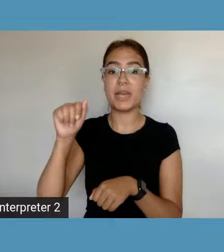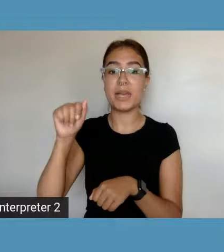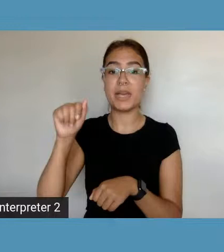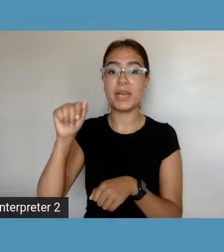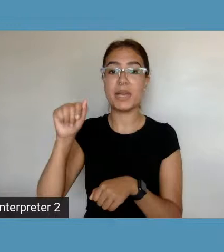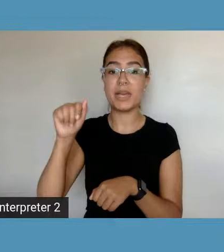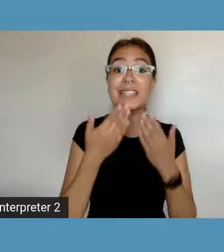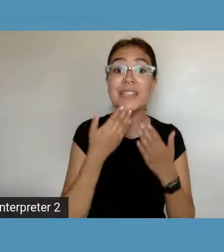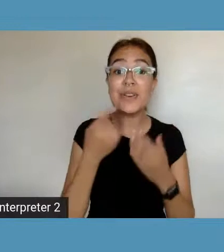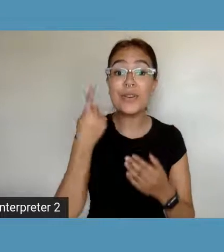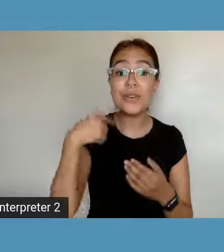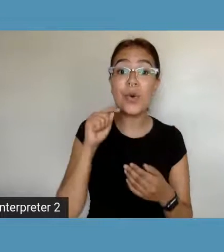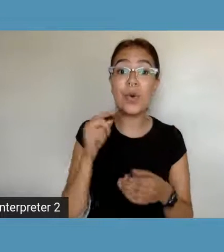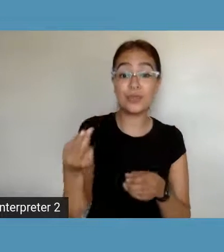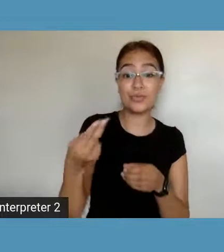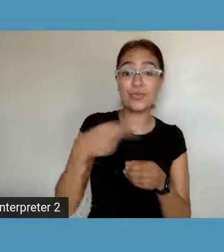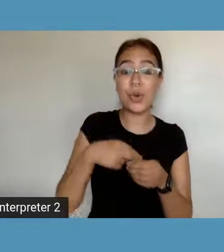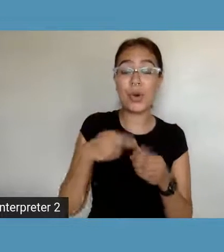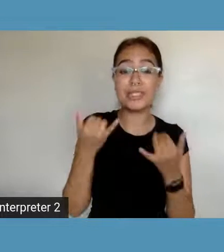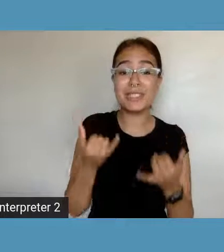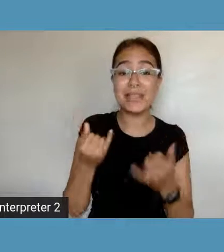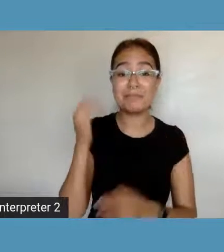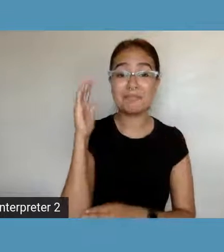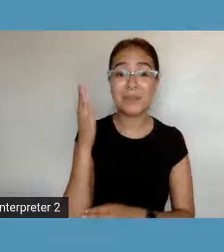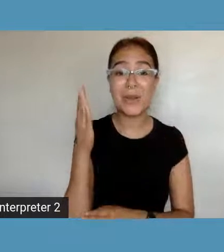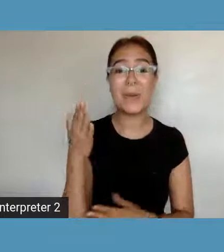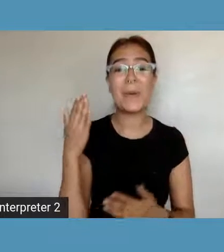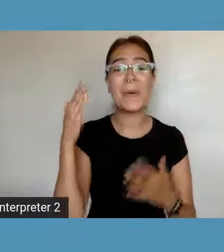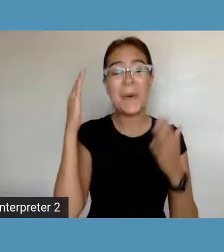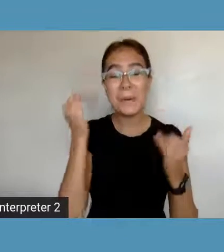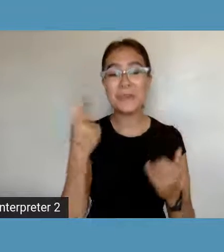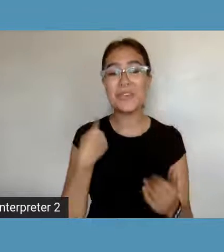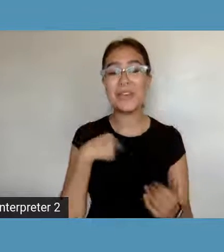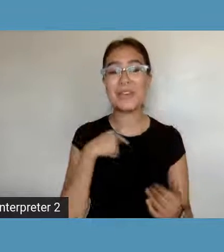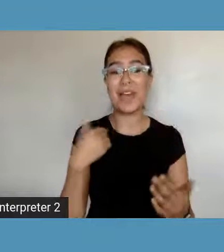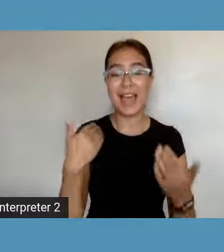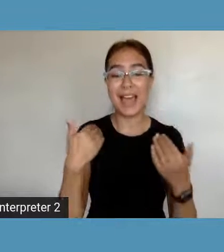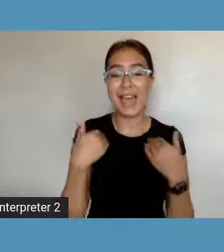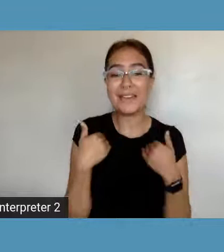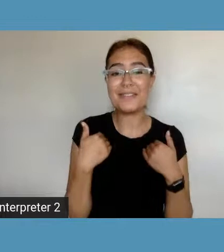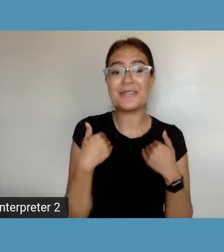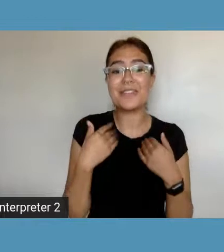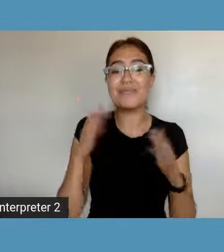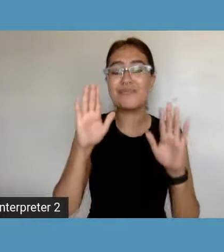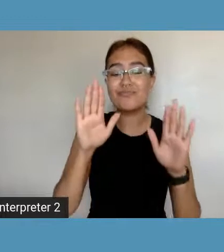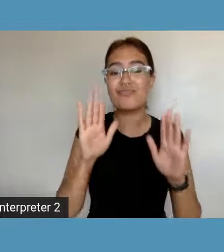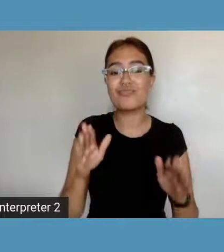we hope you have a wonderful rest of your week, and we hope to see you next week. Take care.